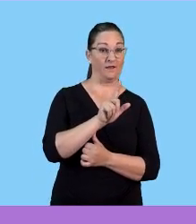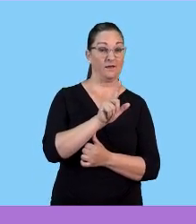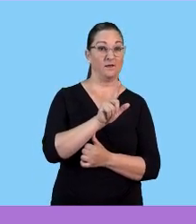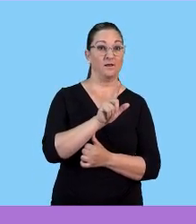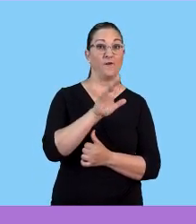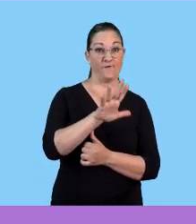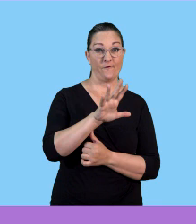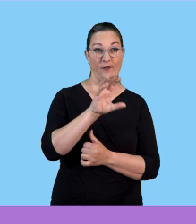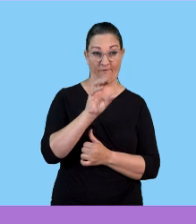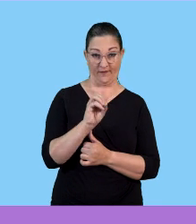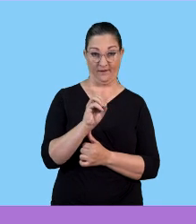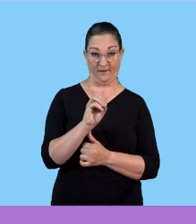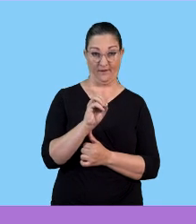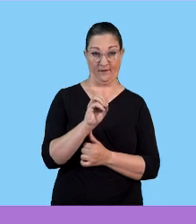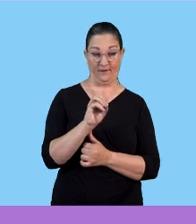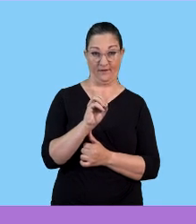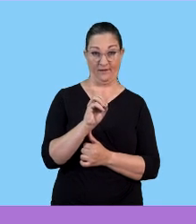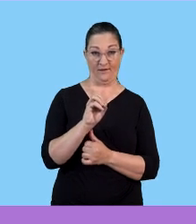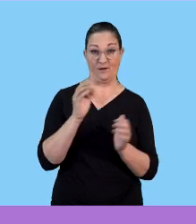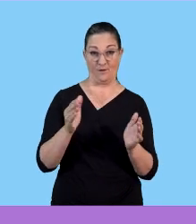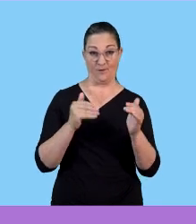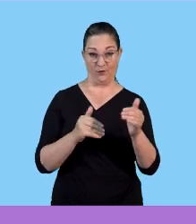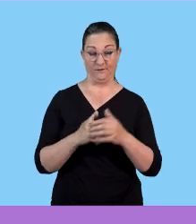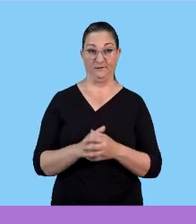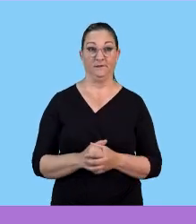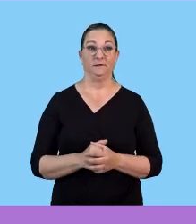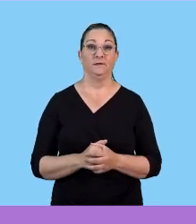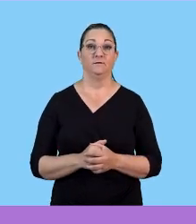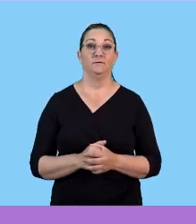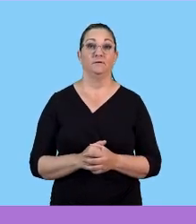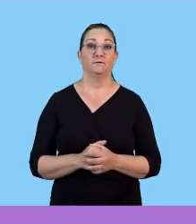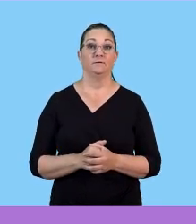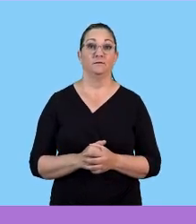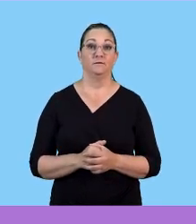right, the length was 50 boxes.